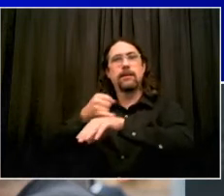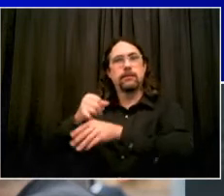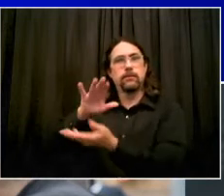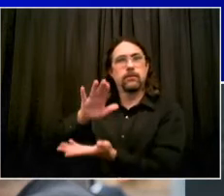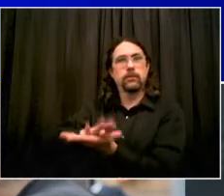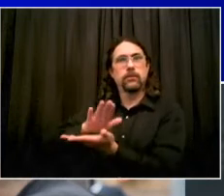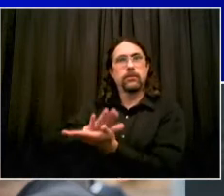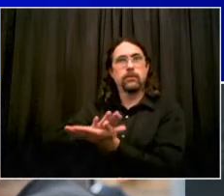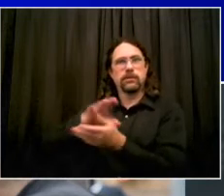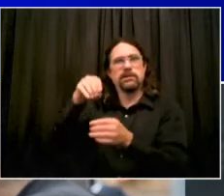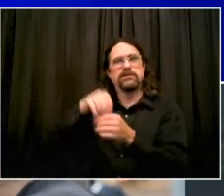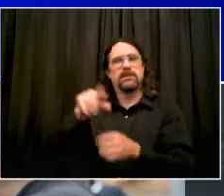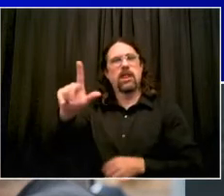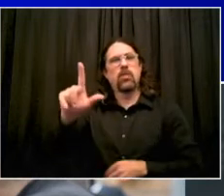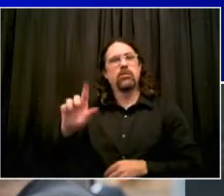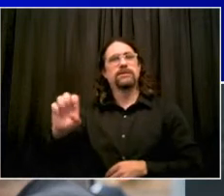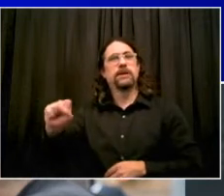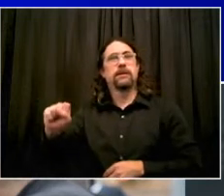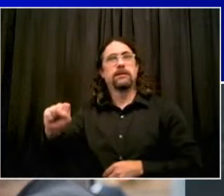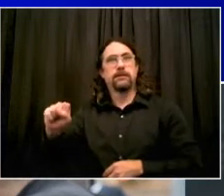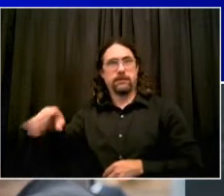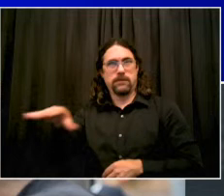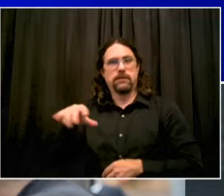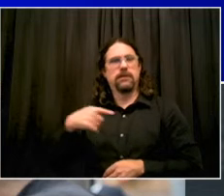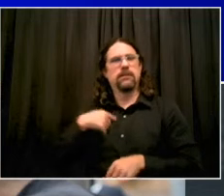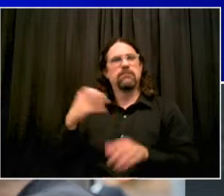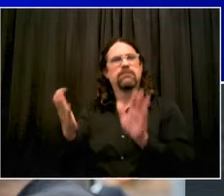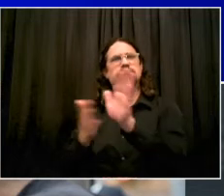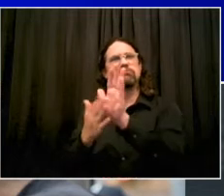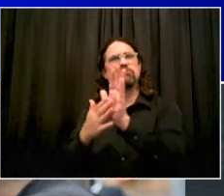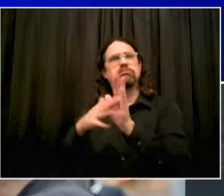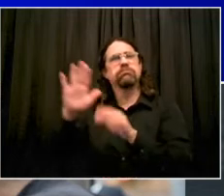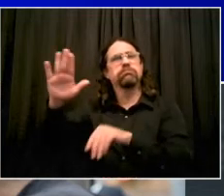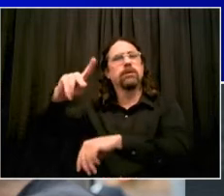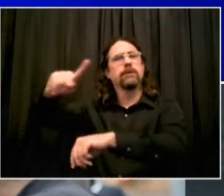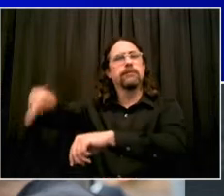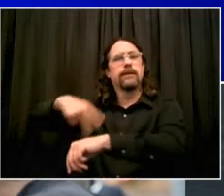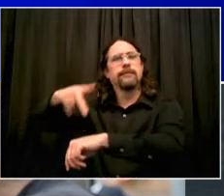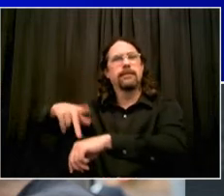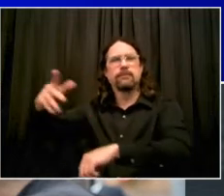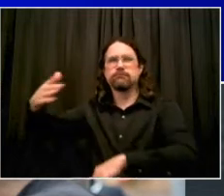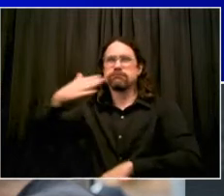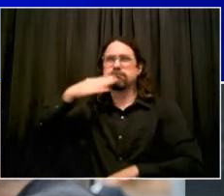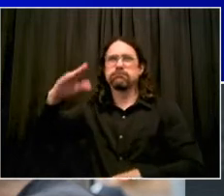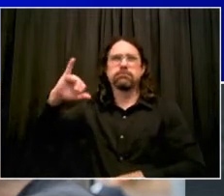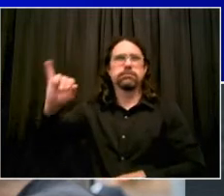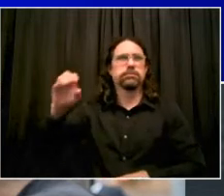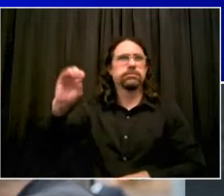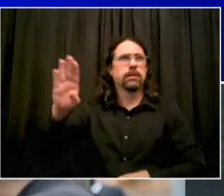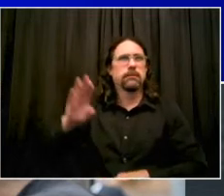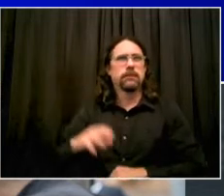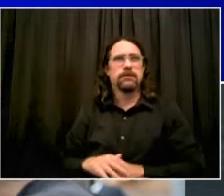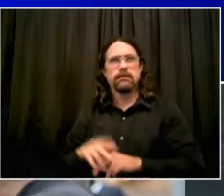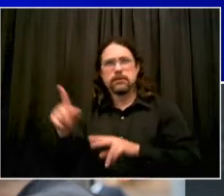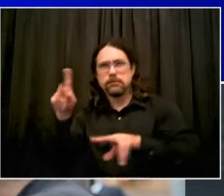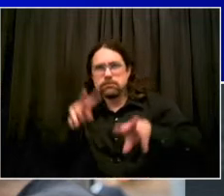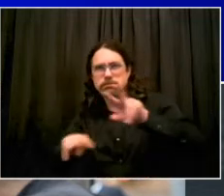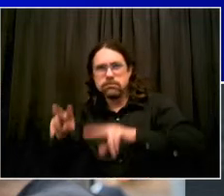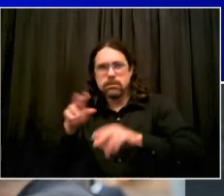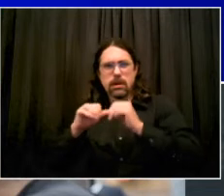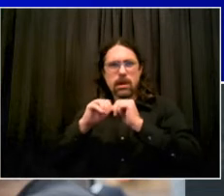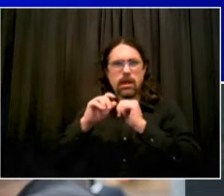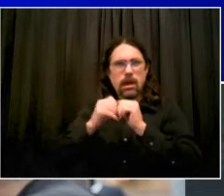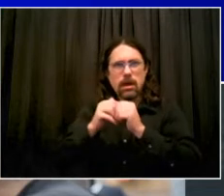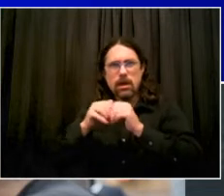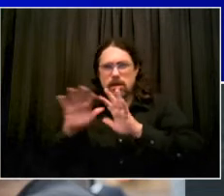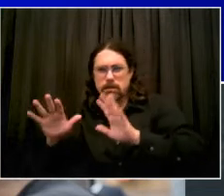Ramos, who did an amazing job watching her organize everyone and greet all the kids, and she knew their